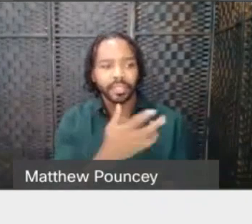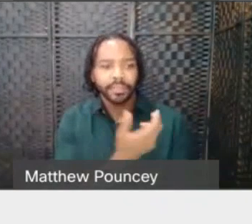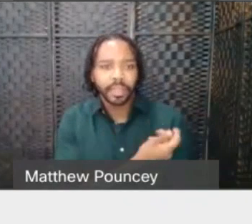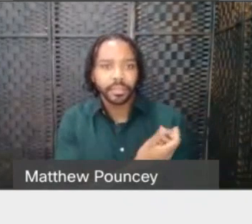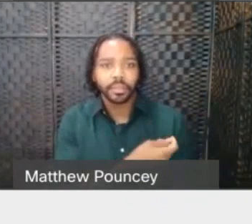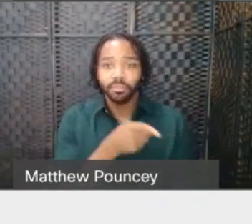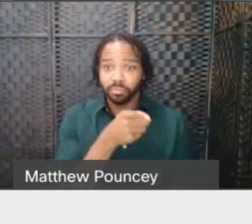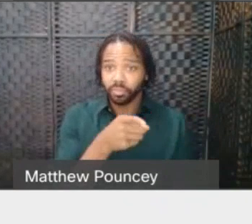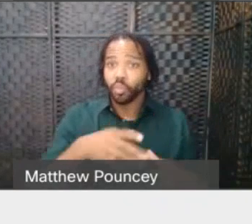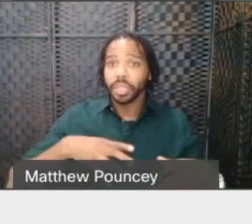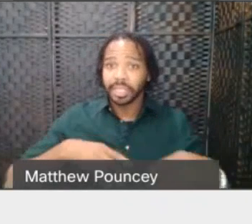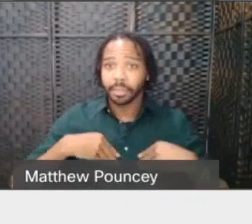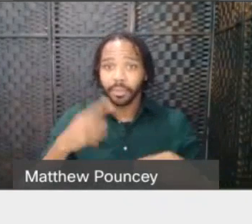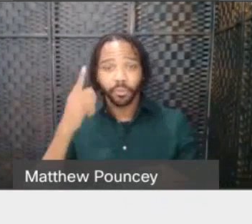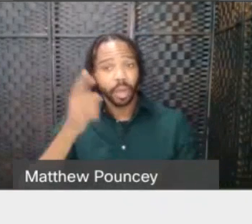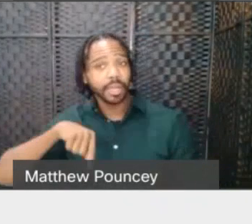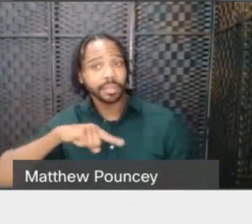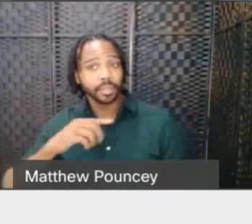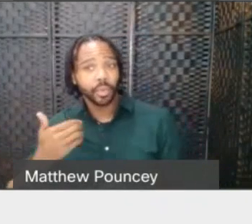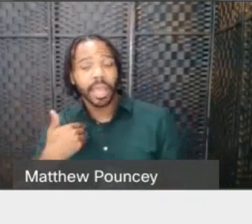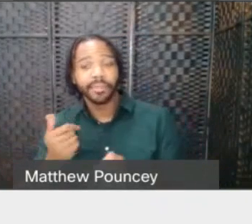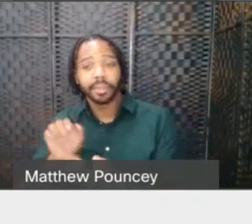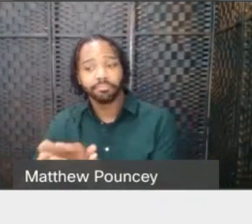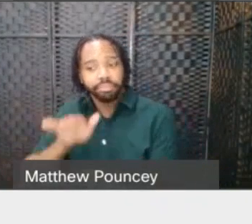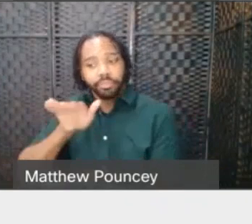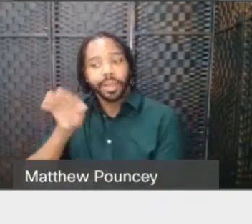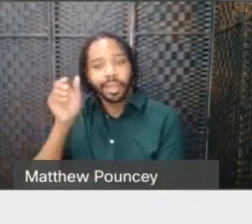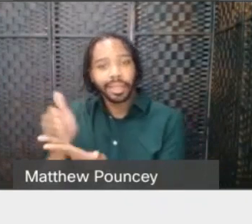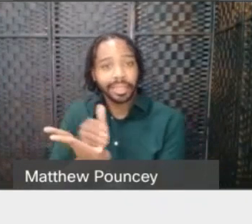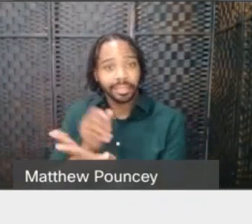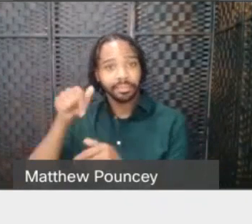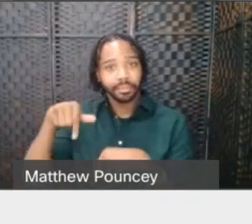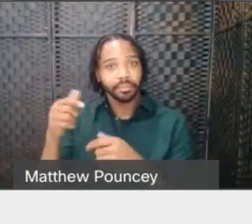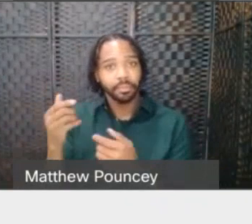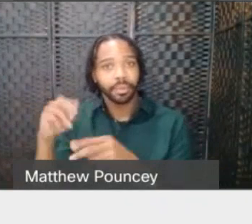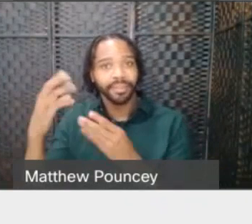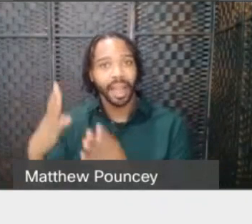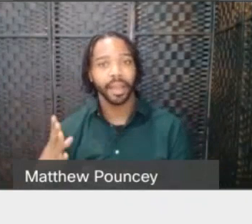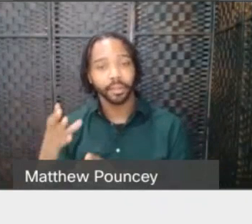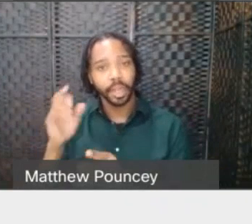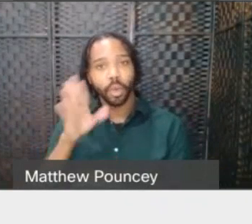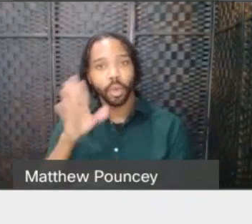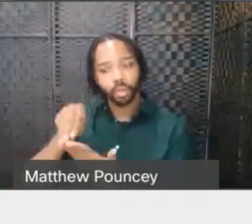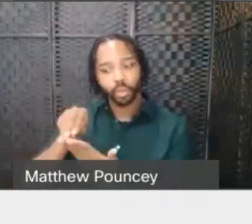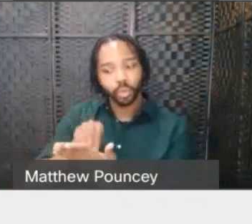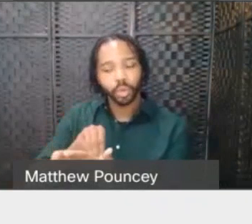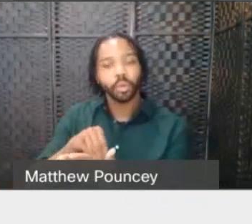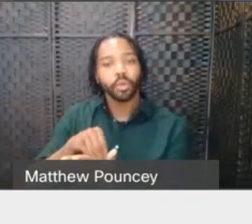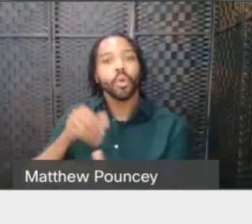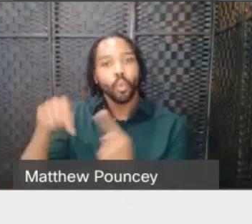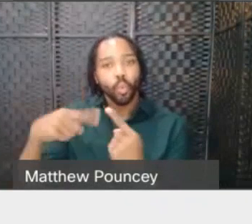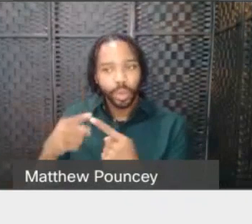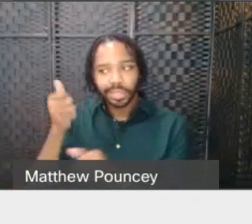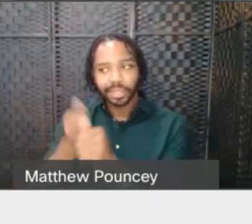Is it acceptable for us to have a compiled list as a provider that notes when each employee entered their